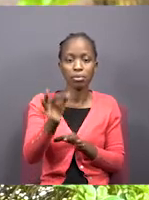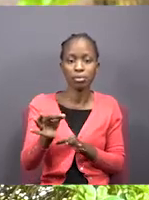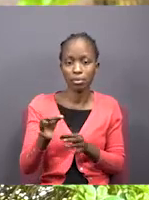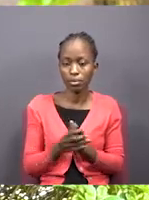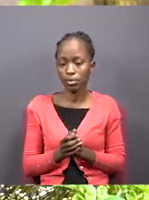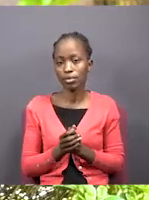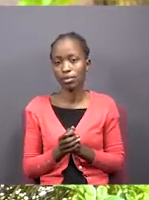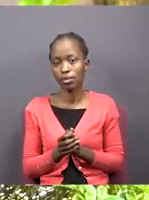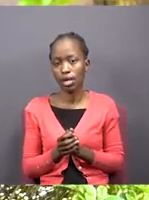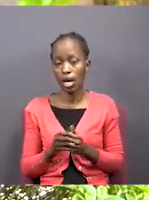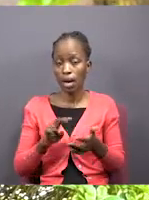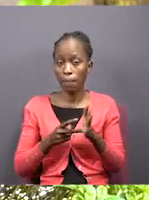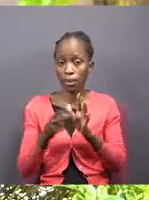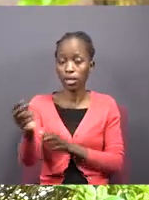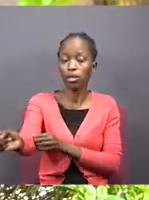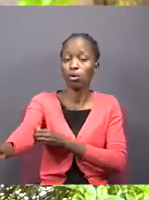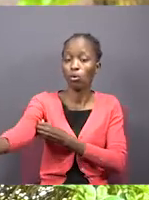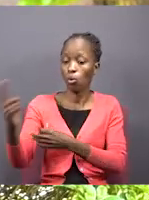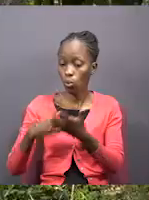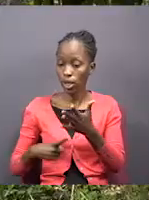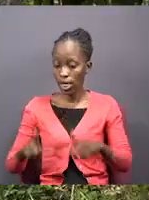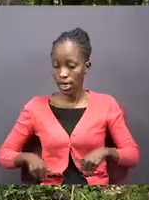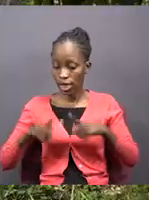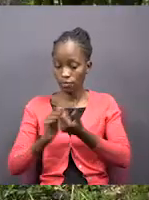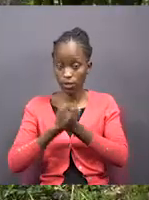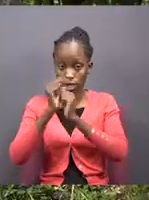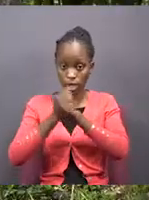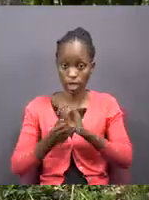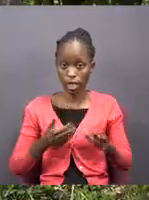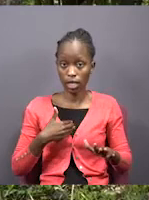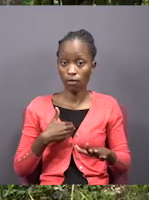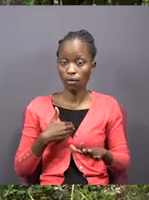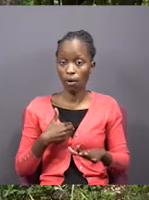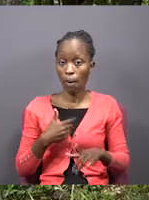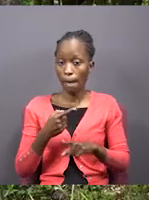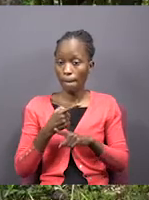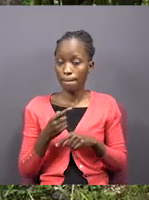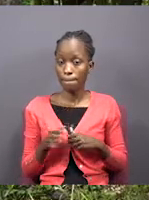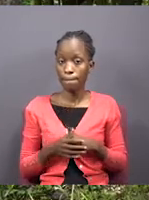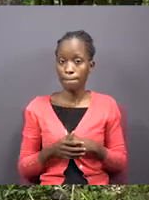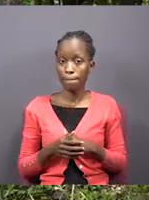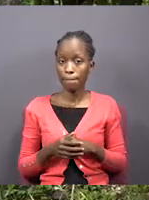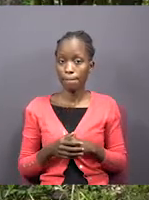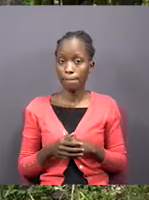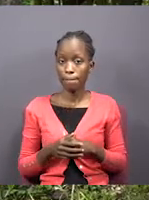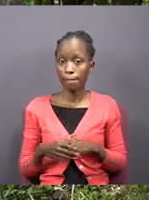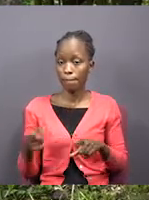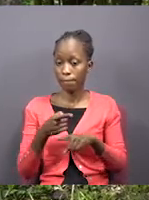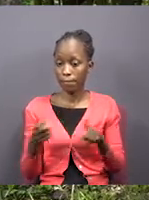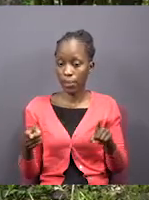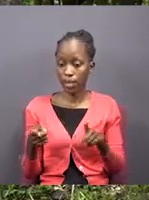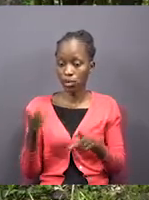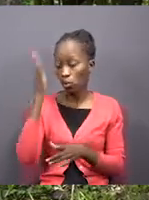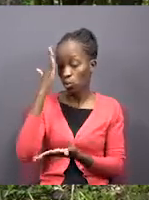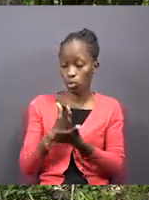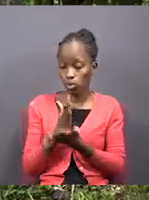from social gatherings. In short, life has changed completely. But the good thing is that the corona